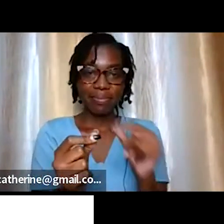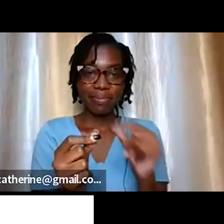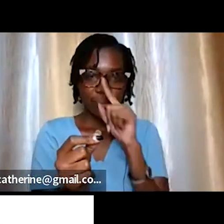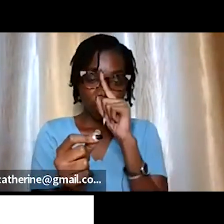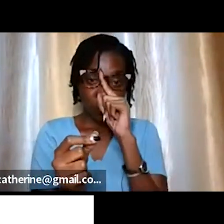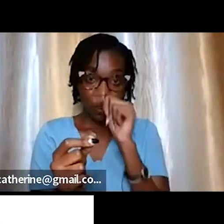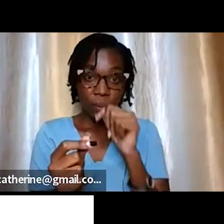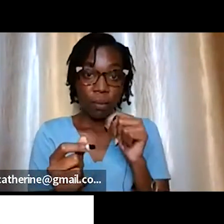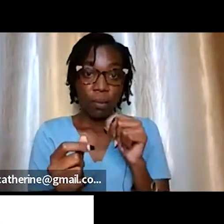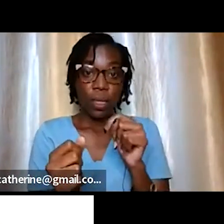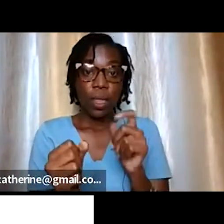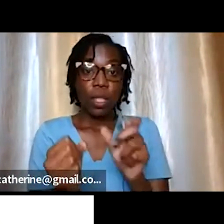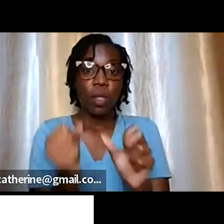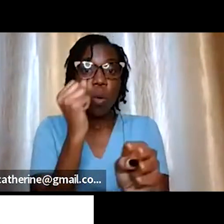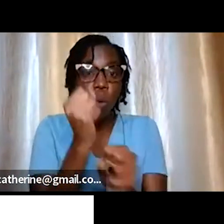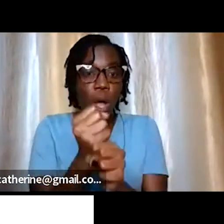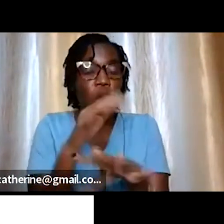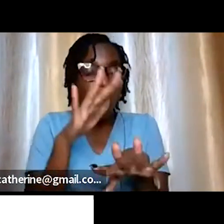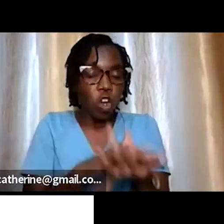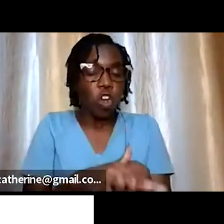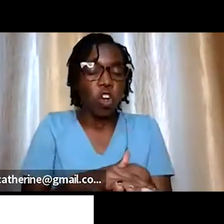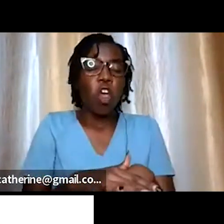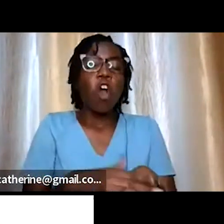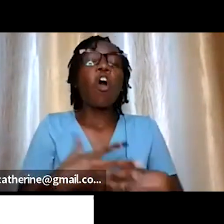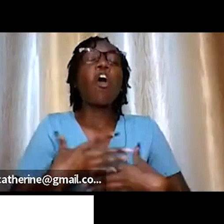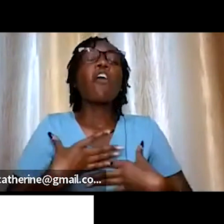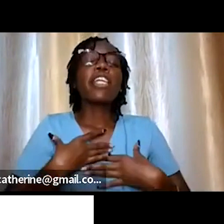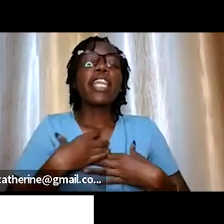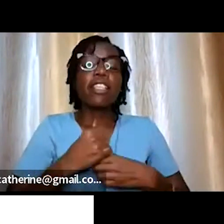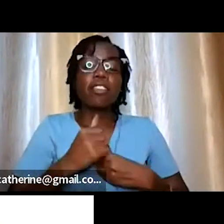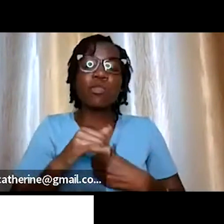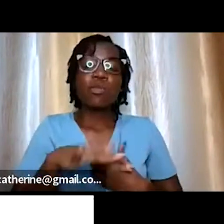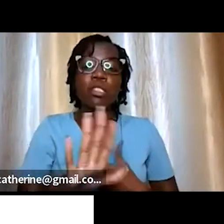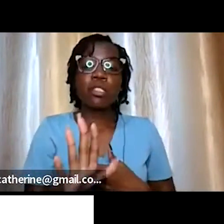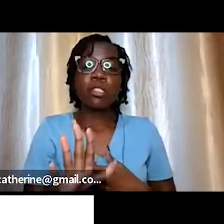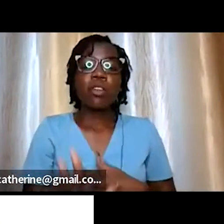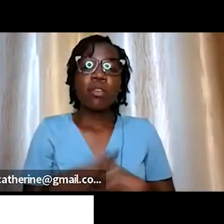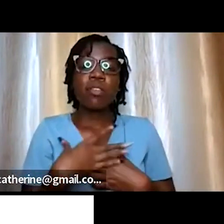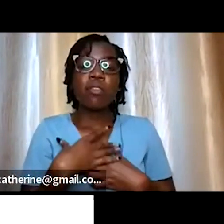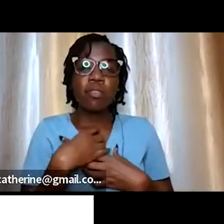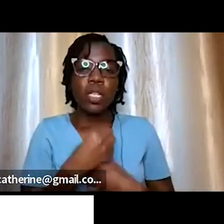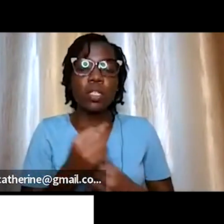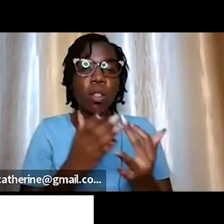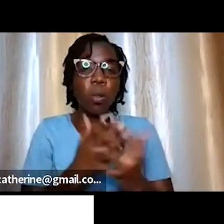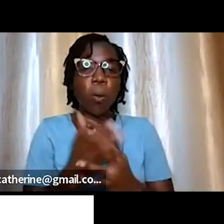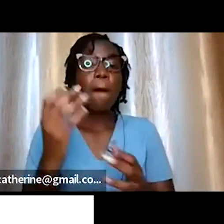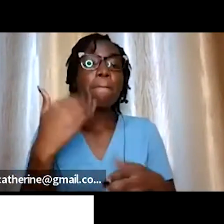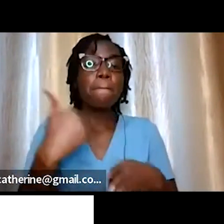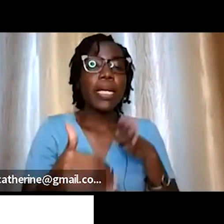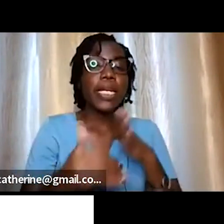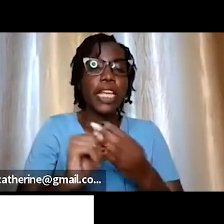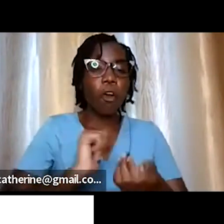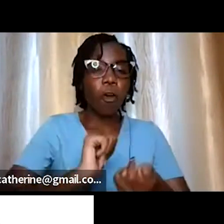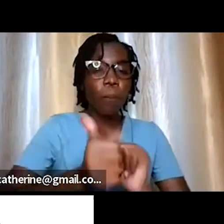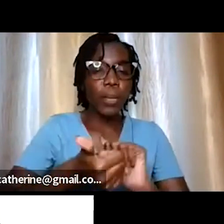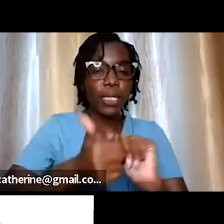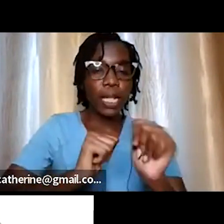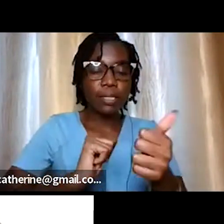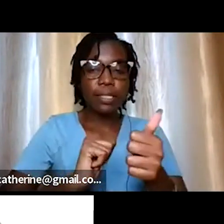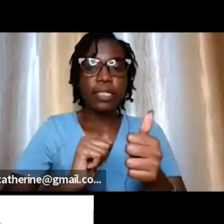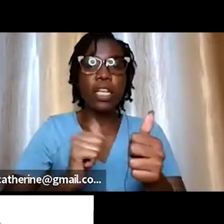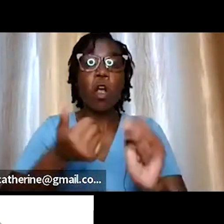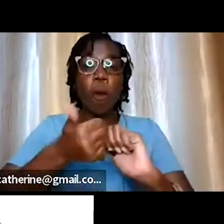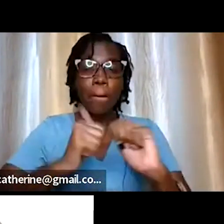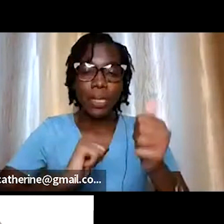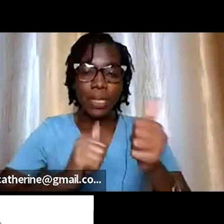work on your confidence as an HR professional, and the way you work on your confidence is by building your competence. Competence builds confidence.